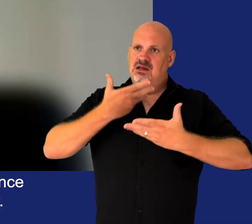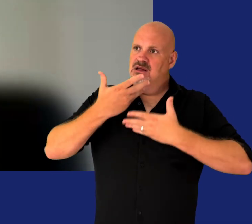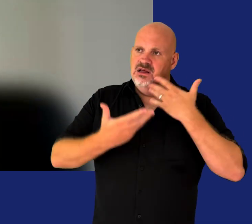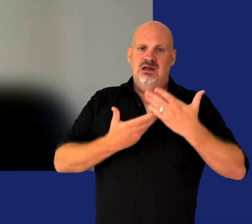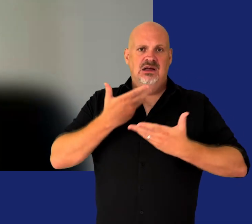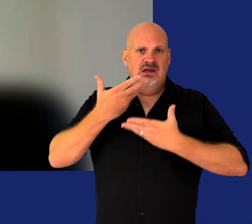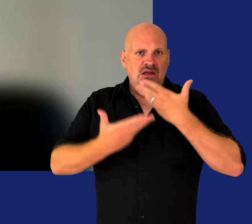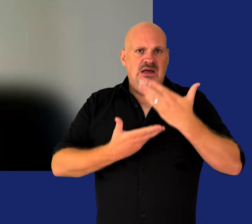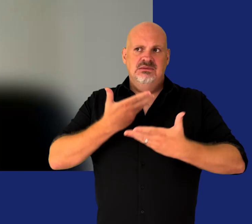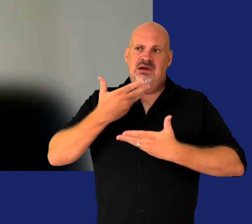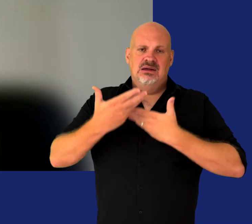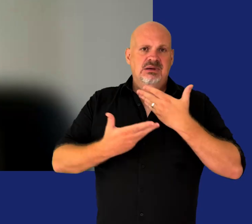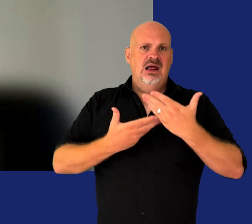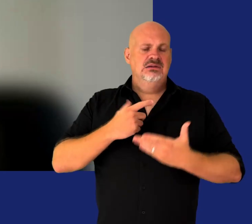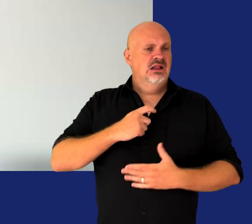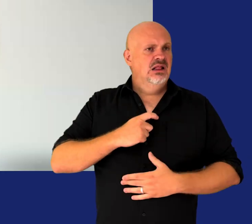it.